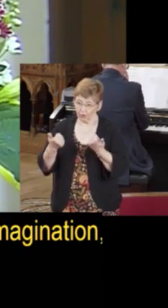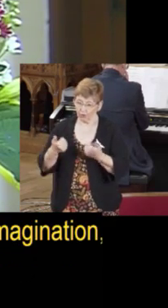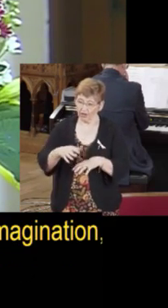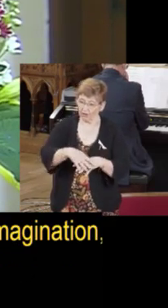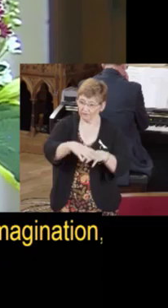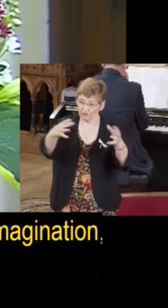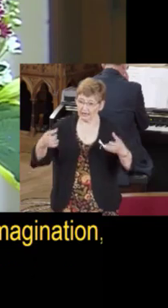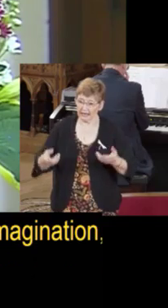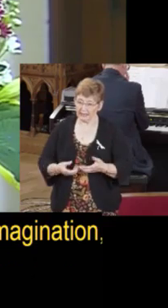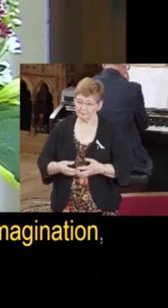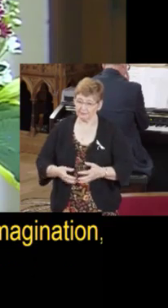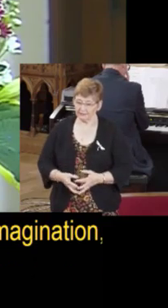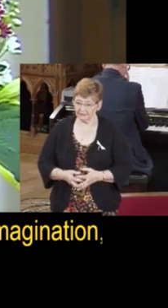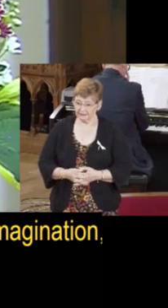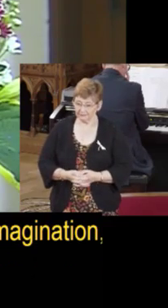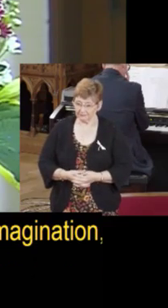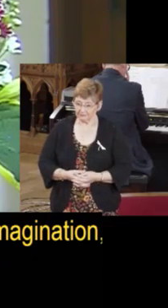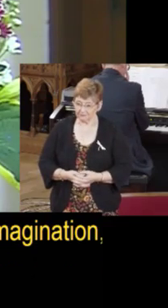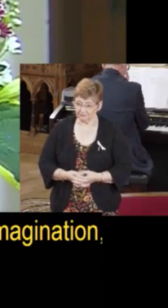name.